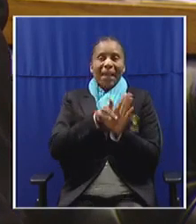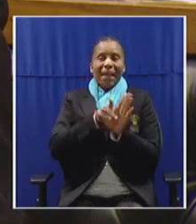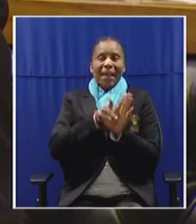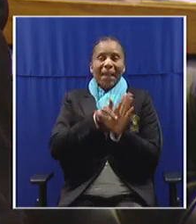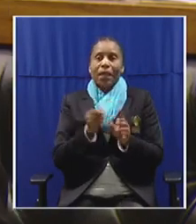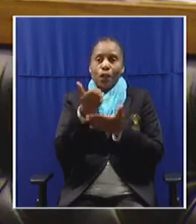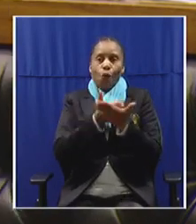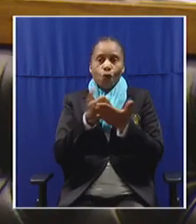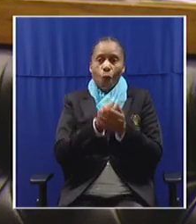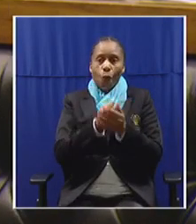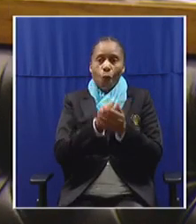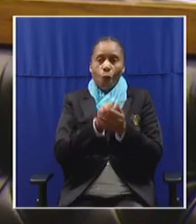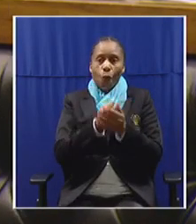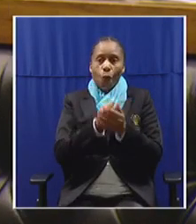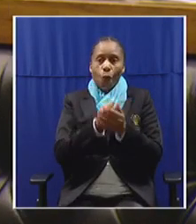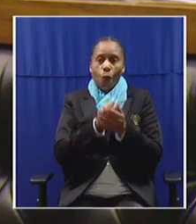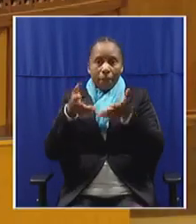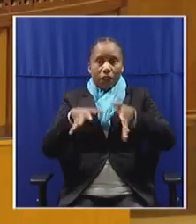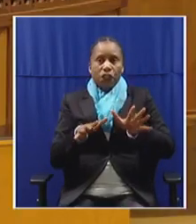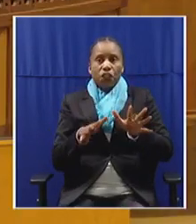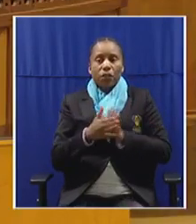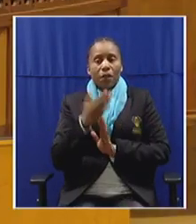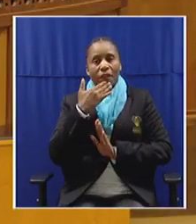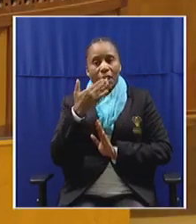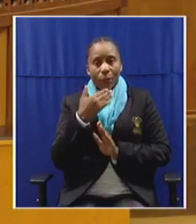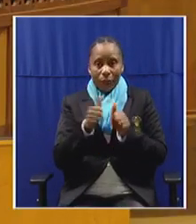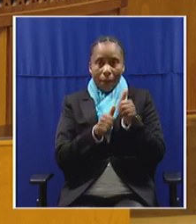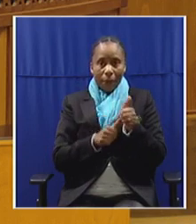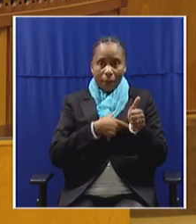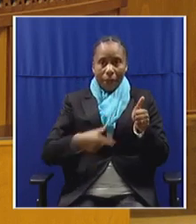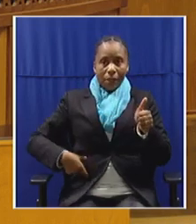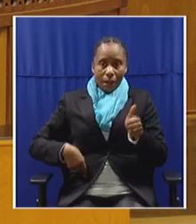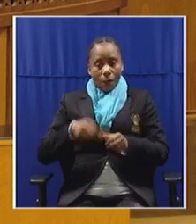you, Honorable Speaker. Thank you, Deputy President. The Honorable Shabalala.